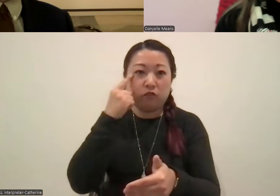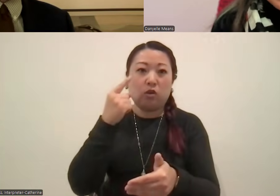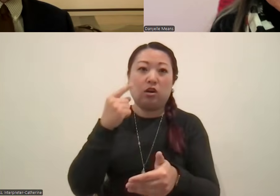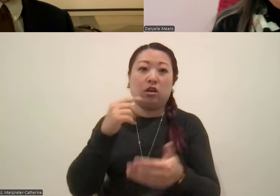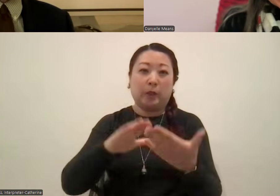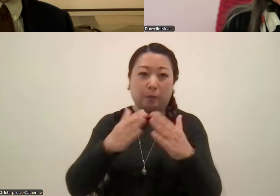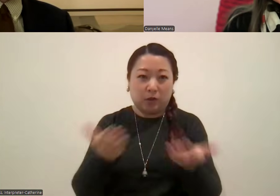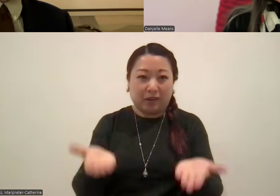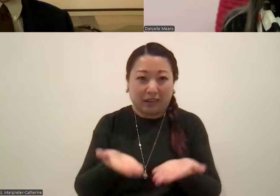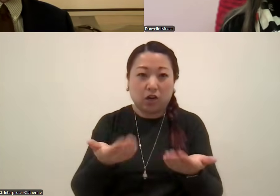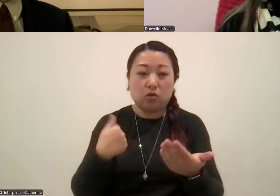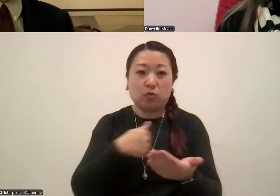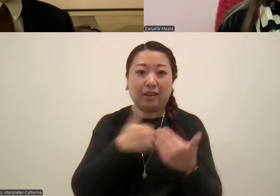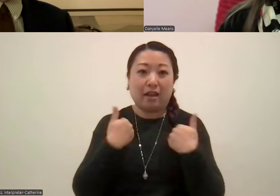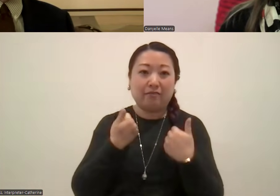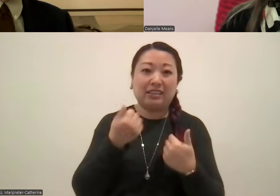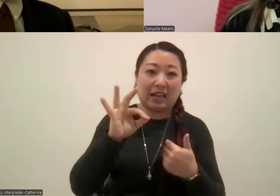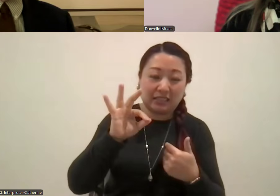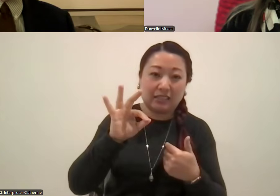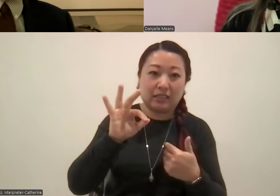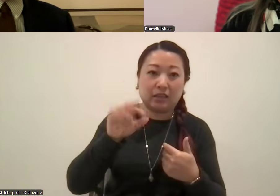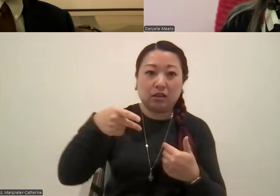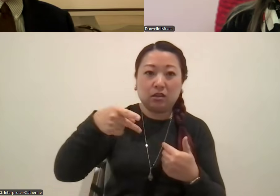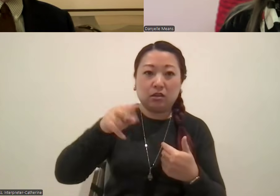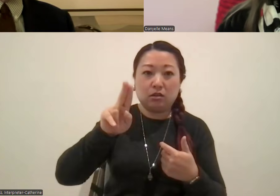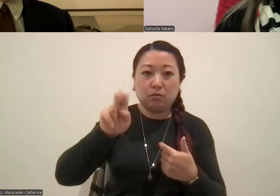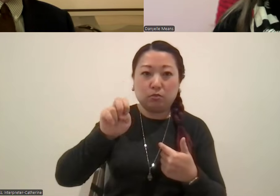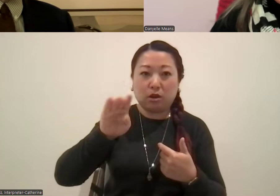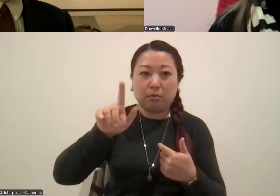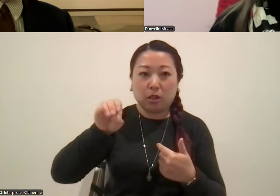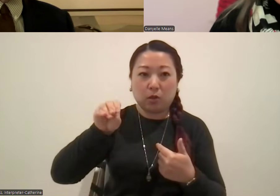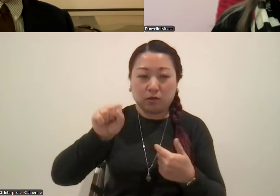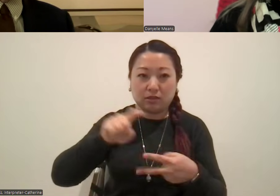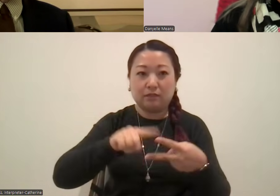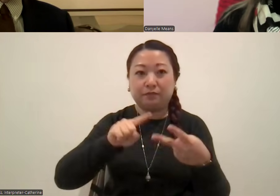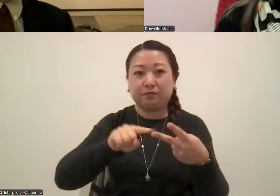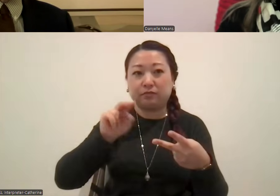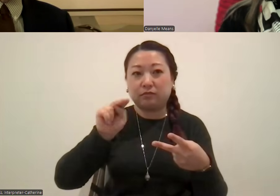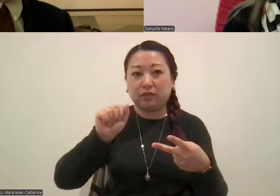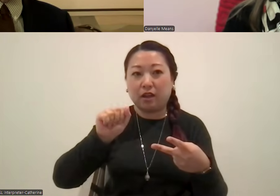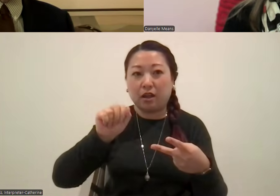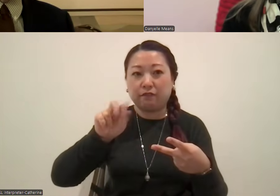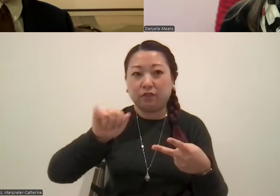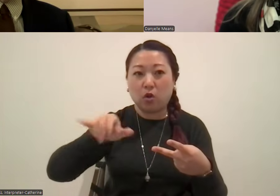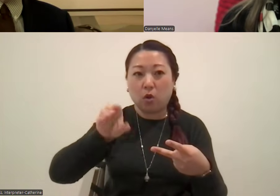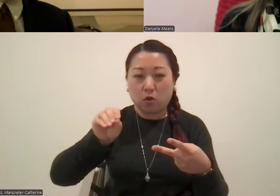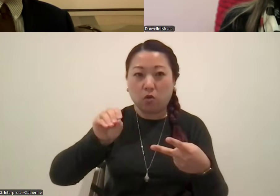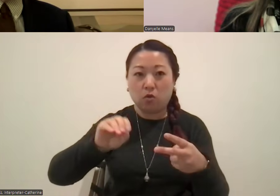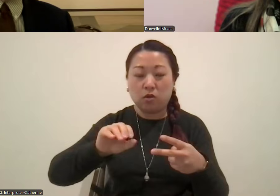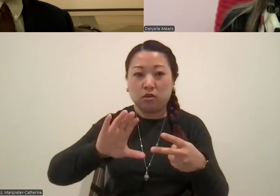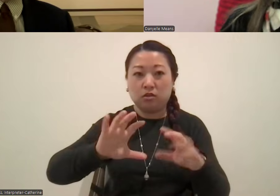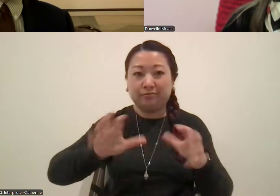Nation, Apache nations. We need to know what those protocols